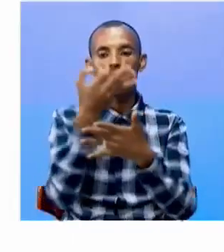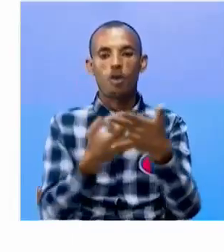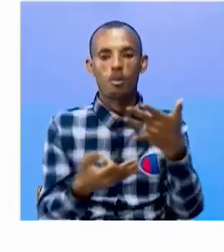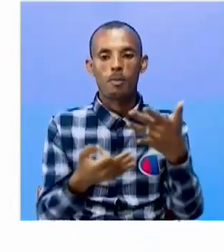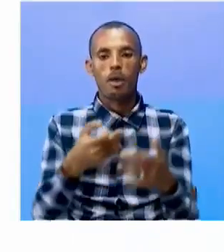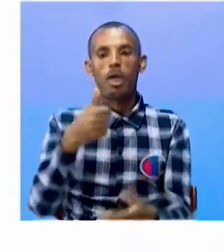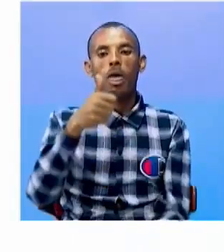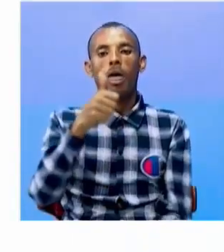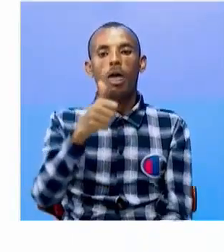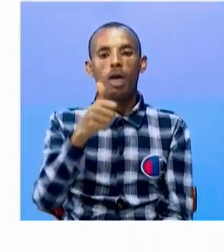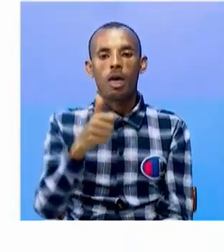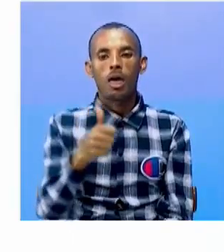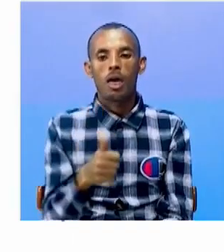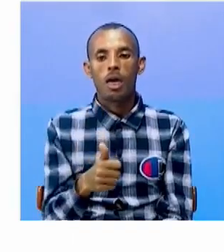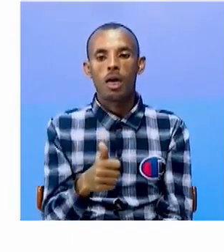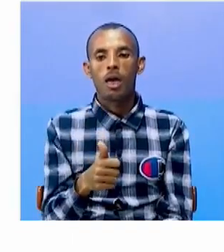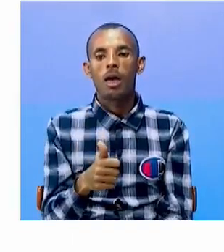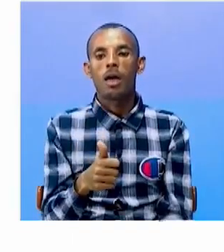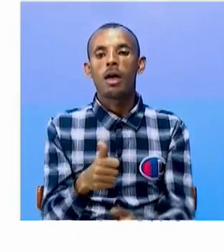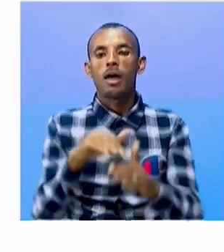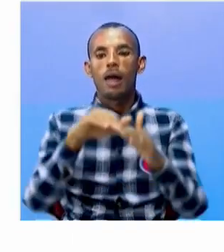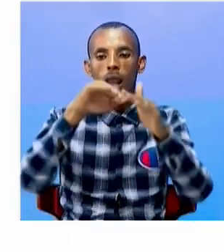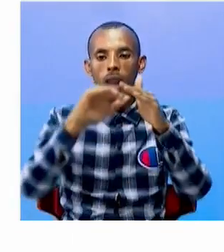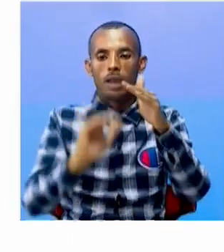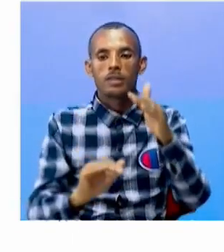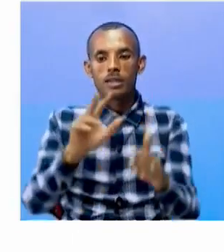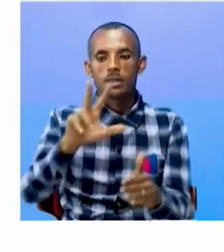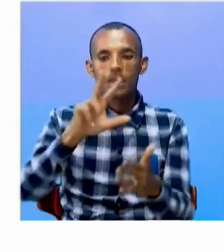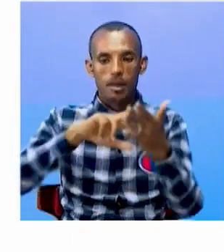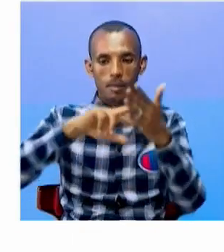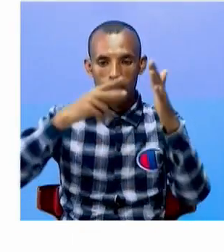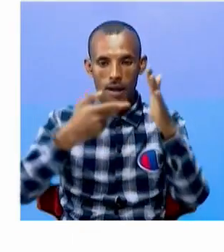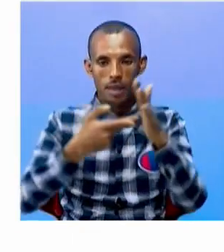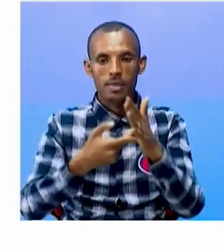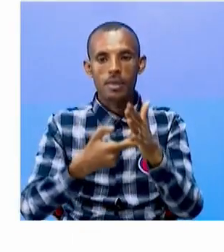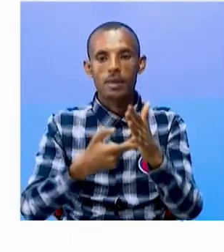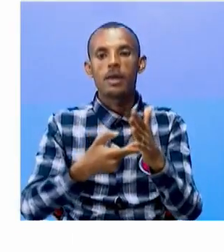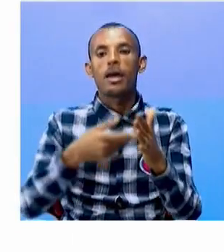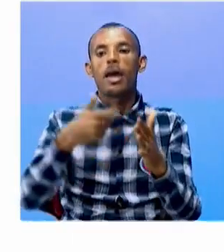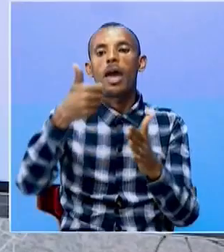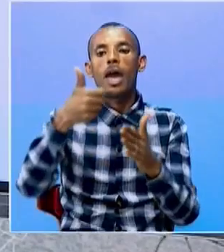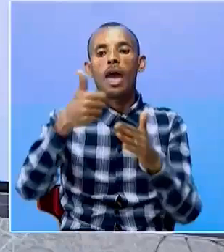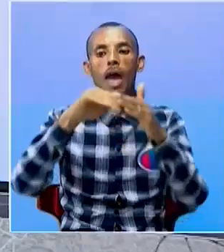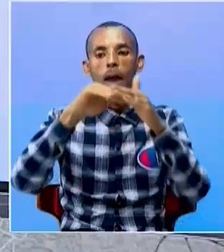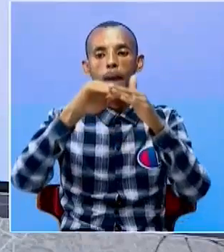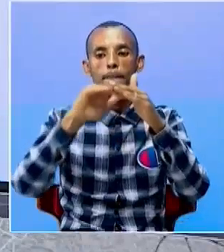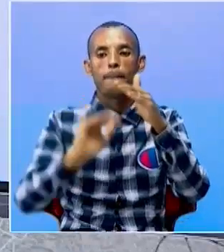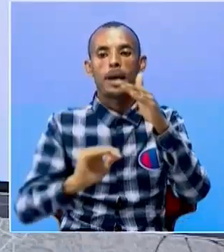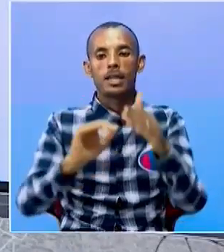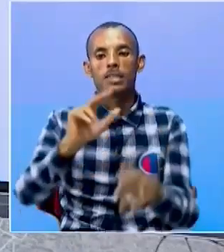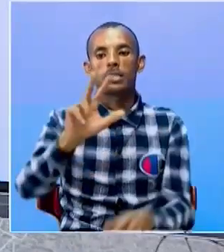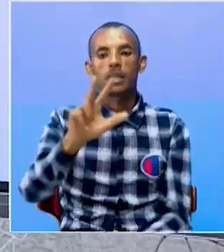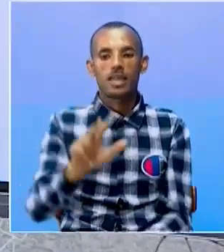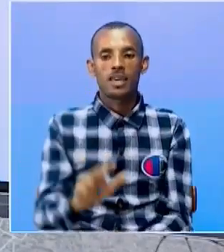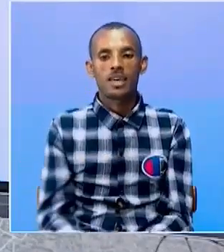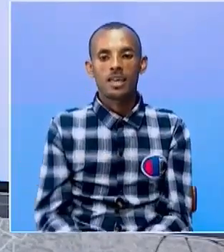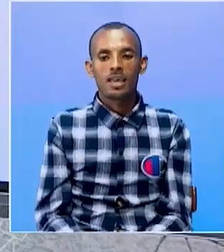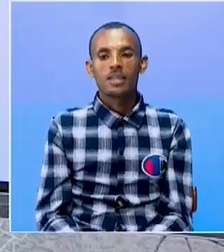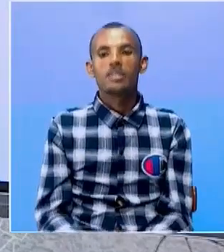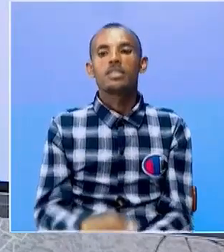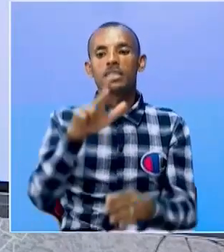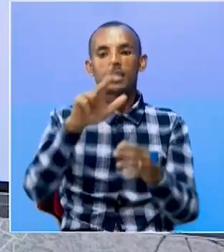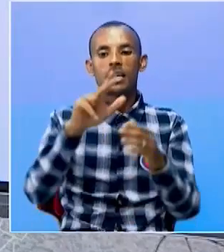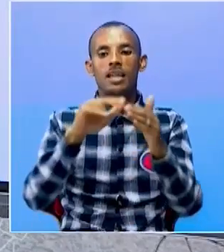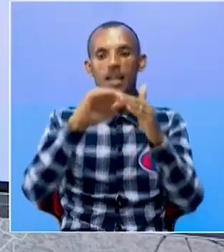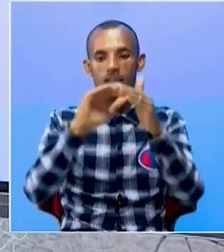A, it's less by 3 means this minus 3. Therefore, 3 less than a number